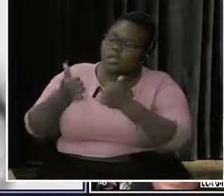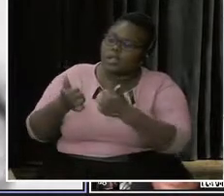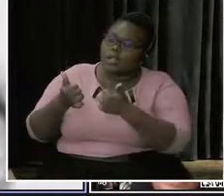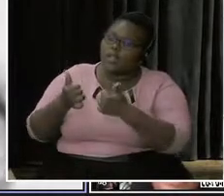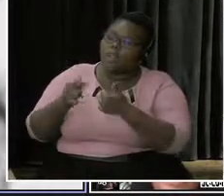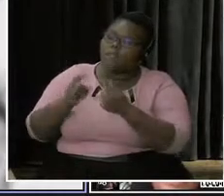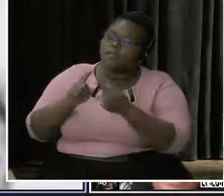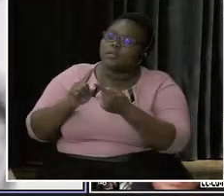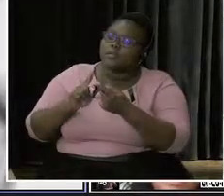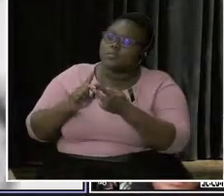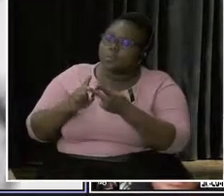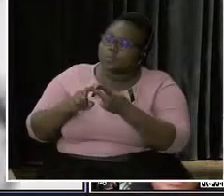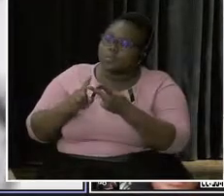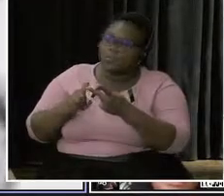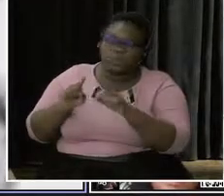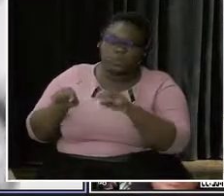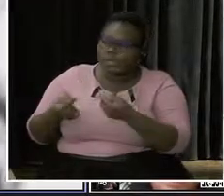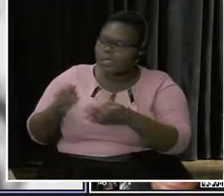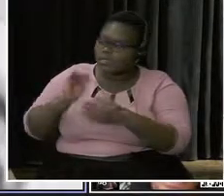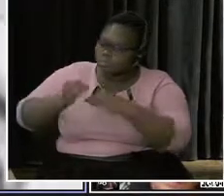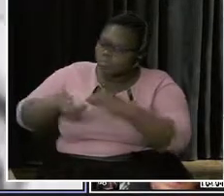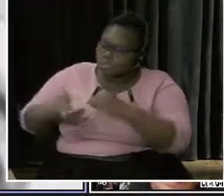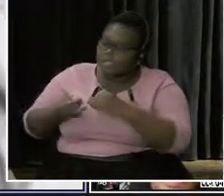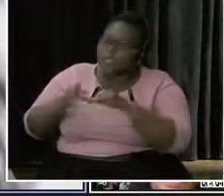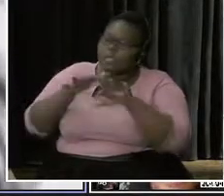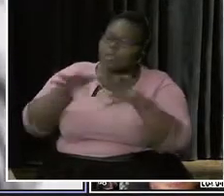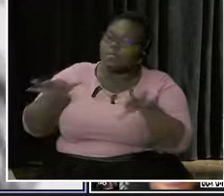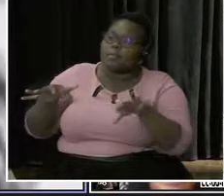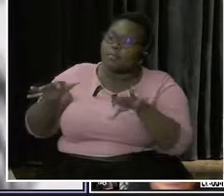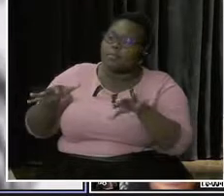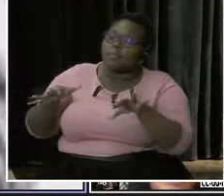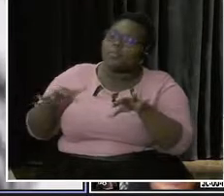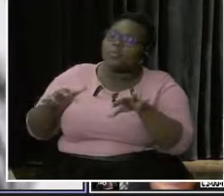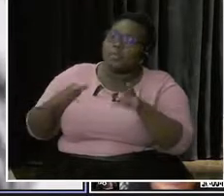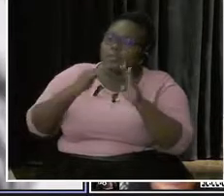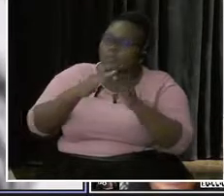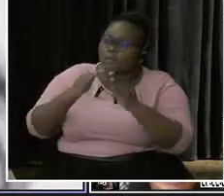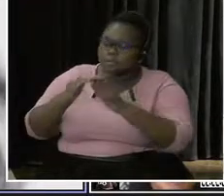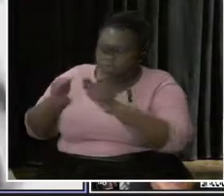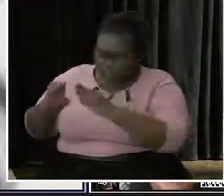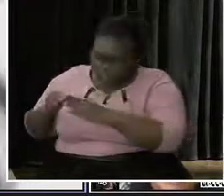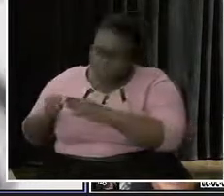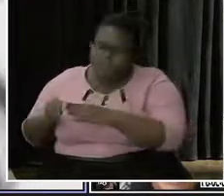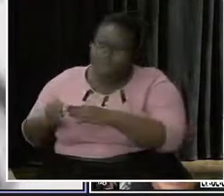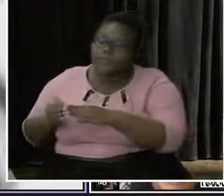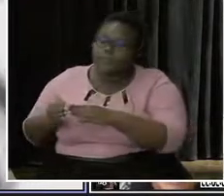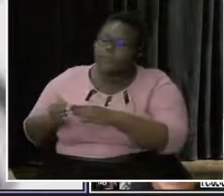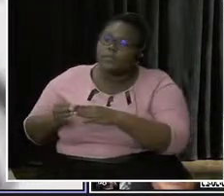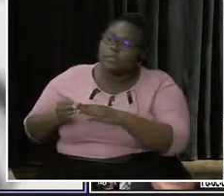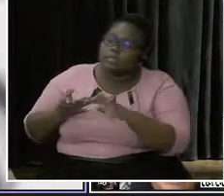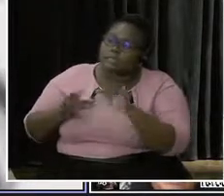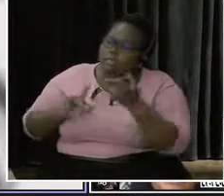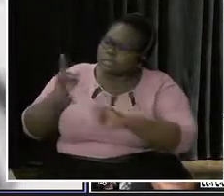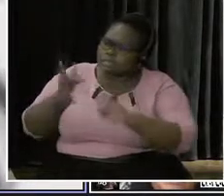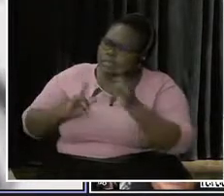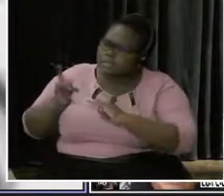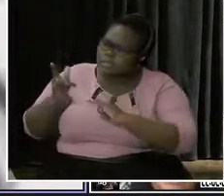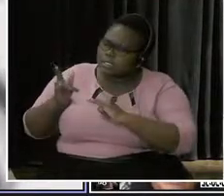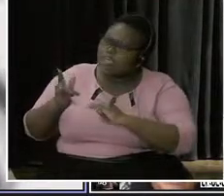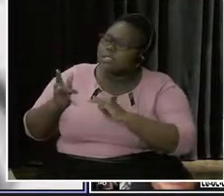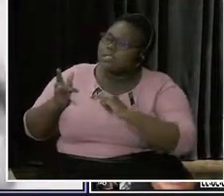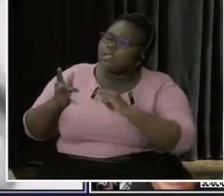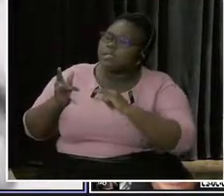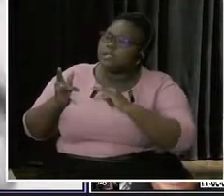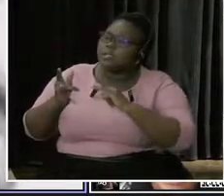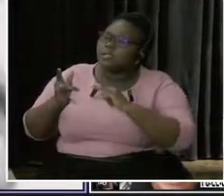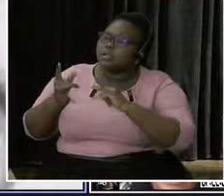the capacity to protect person and property. The city that cites that prioritization of complaints will be